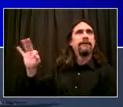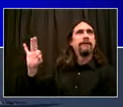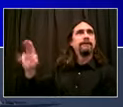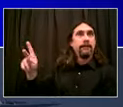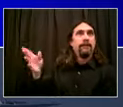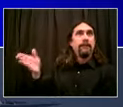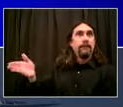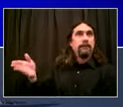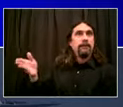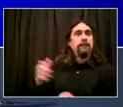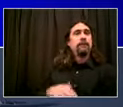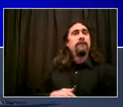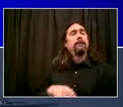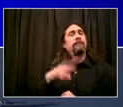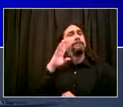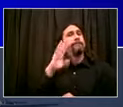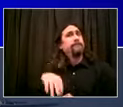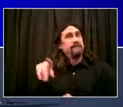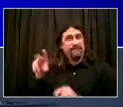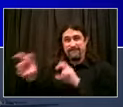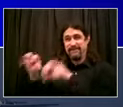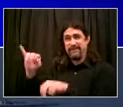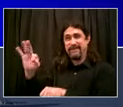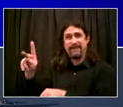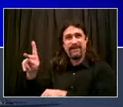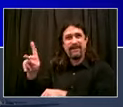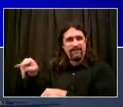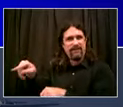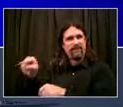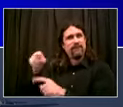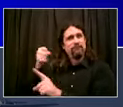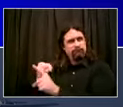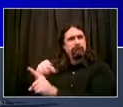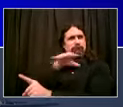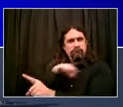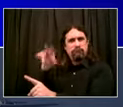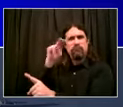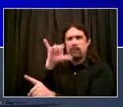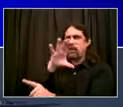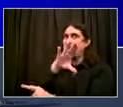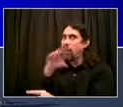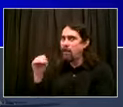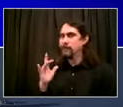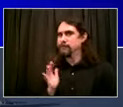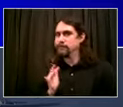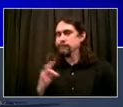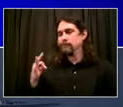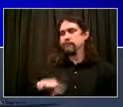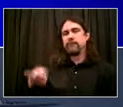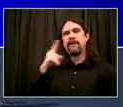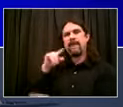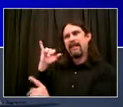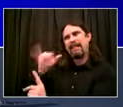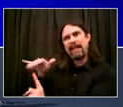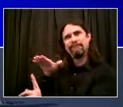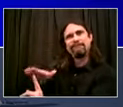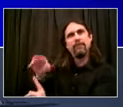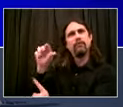New Yorkers benefit, people in Queens benefit from this new investment, minority and women-owned businesses benefit, people